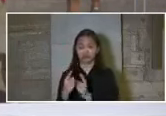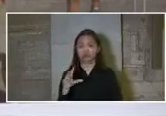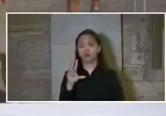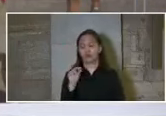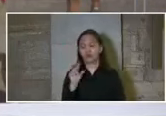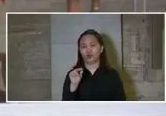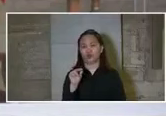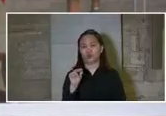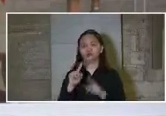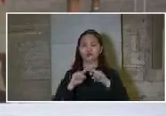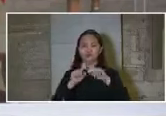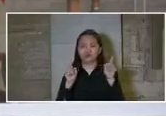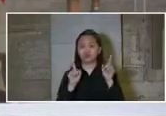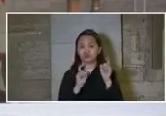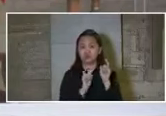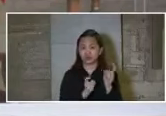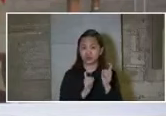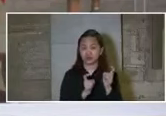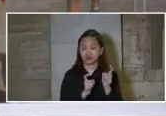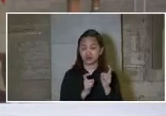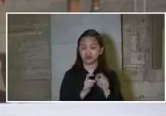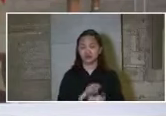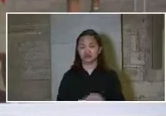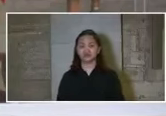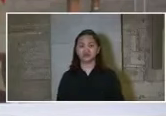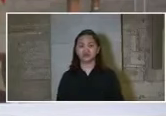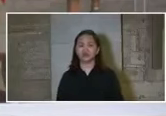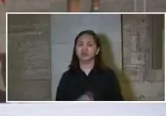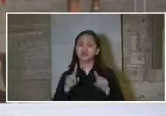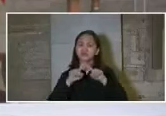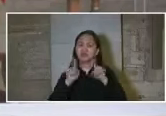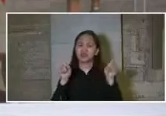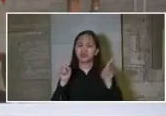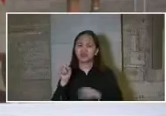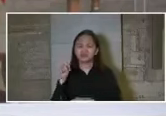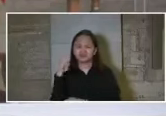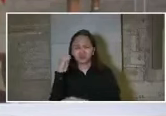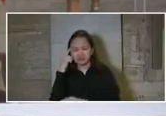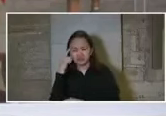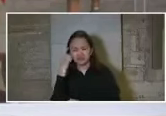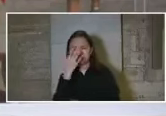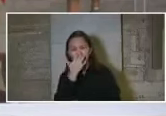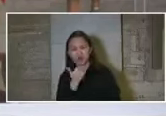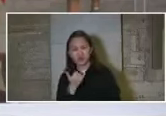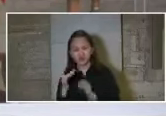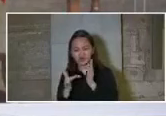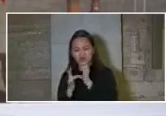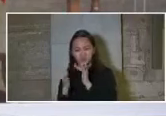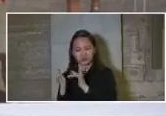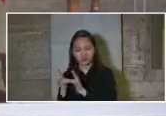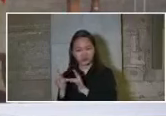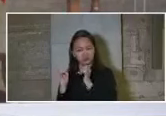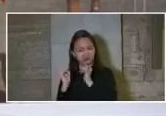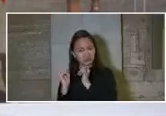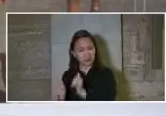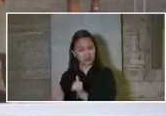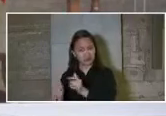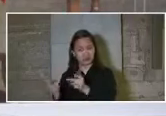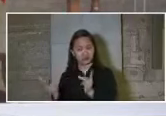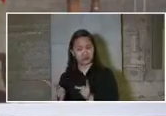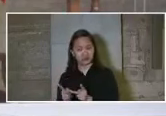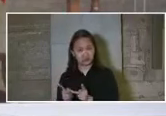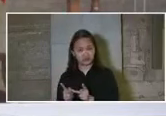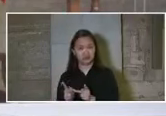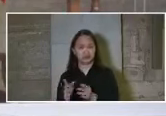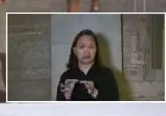ba hindi? Pero katakataka yung ginawa ni Jesus. He delayed his